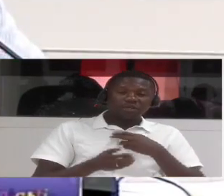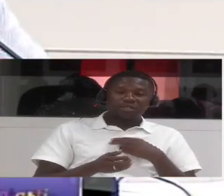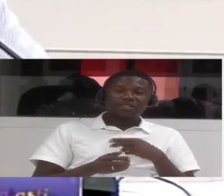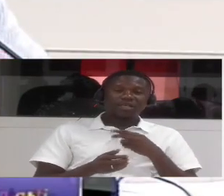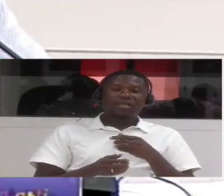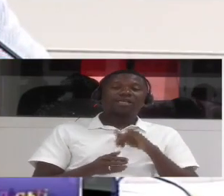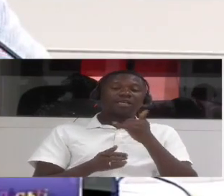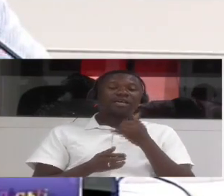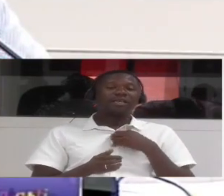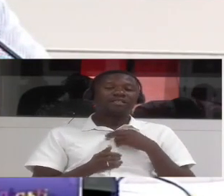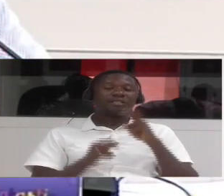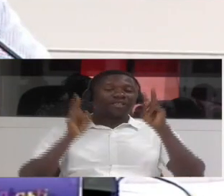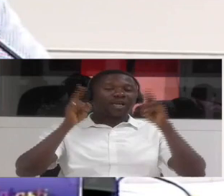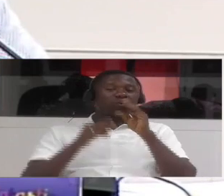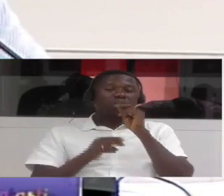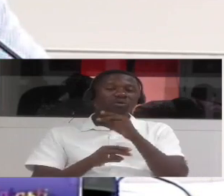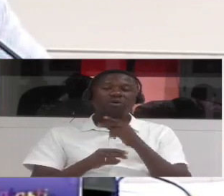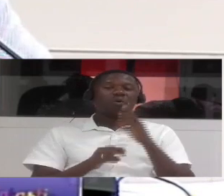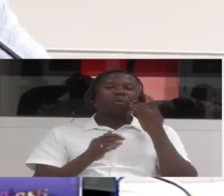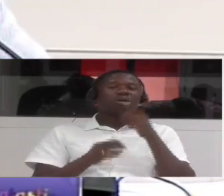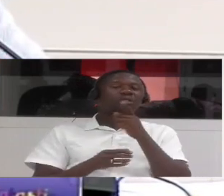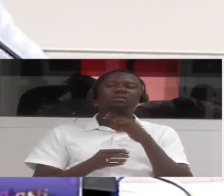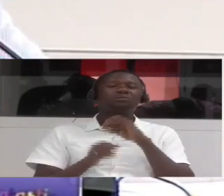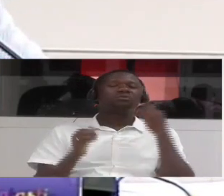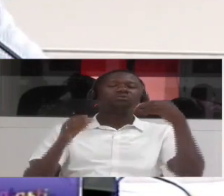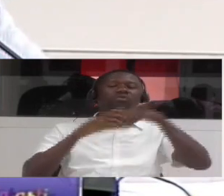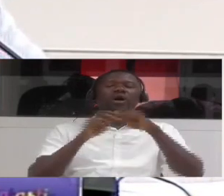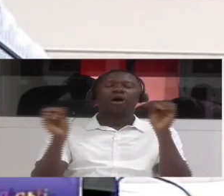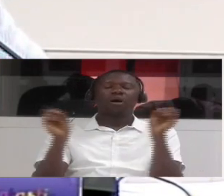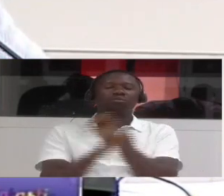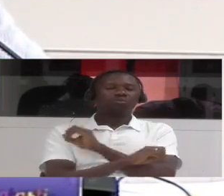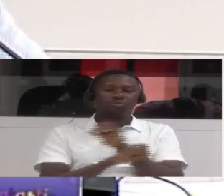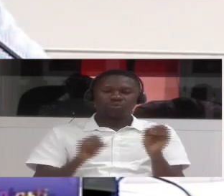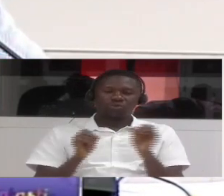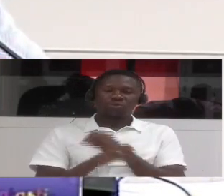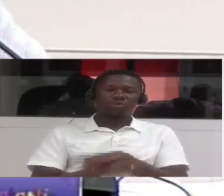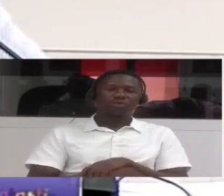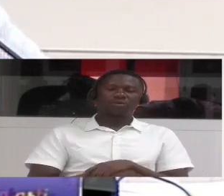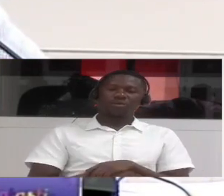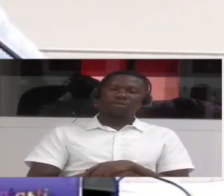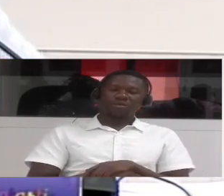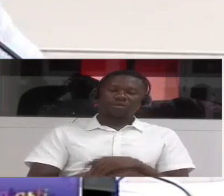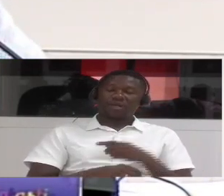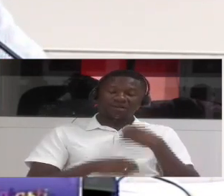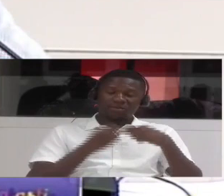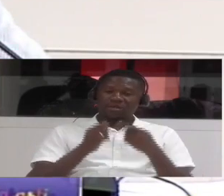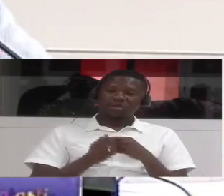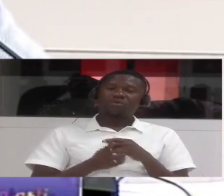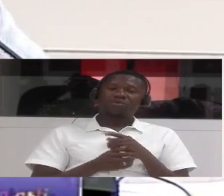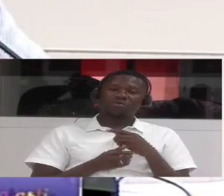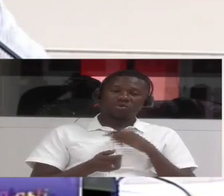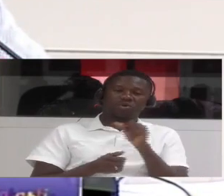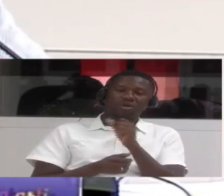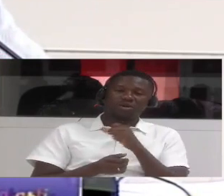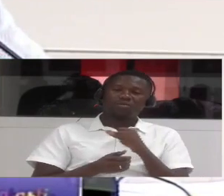yeah. When he played a minor role in this whole thing? Definitely, yeah. After there was breakthrough? Yes.